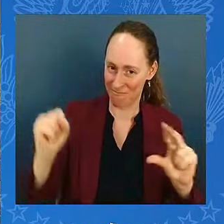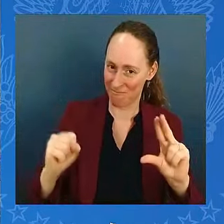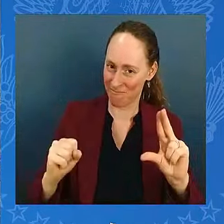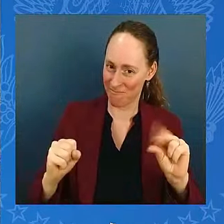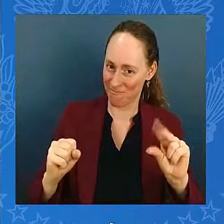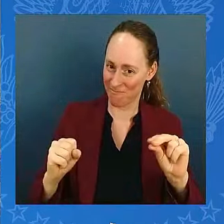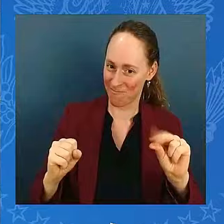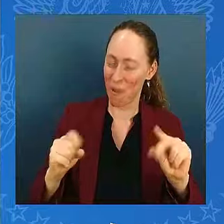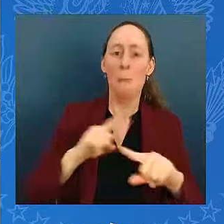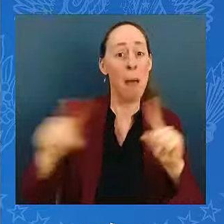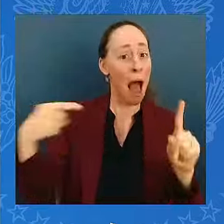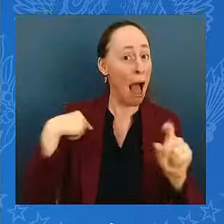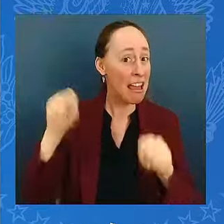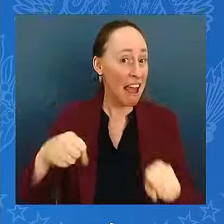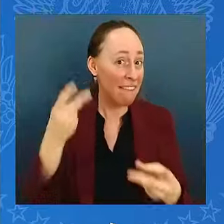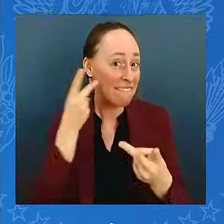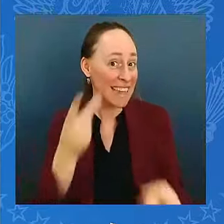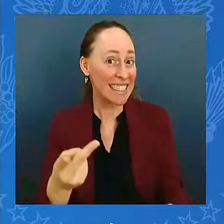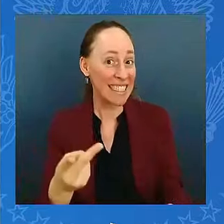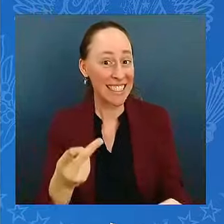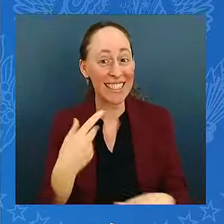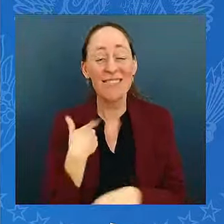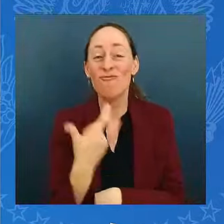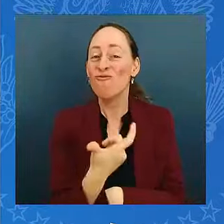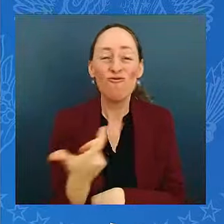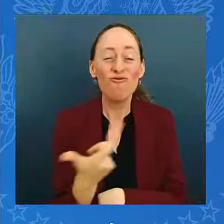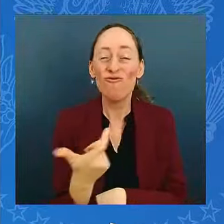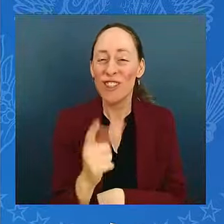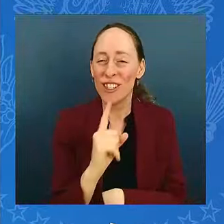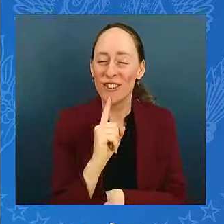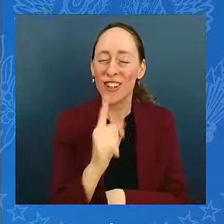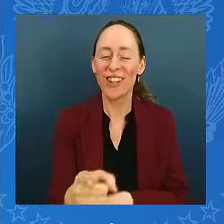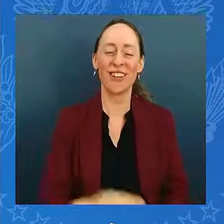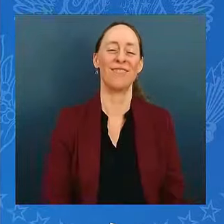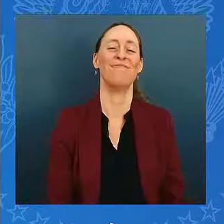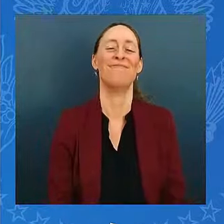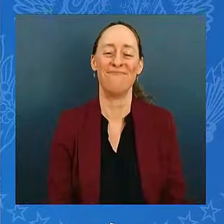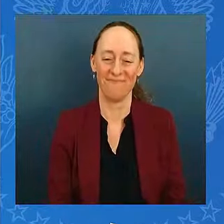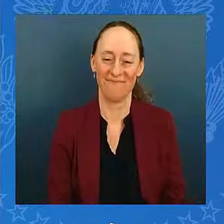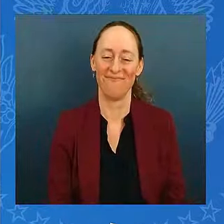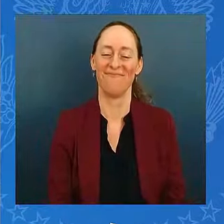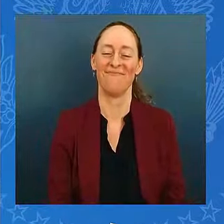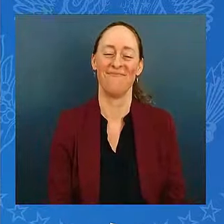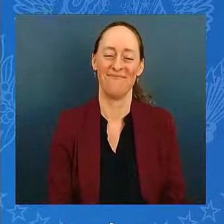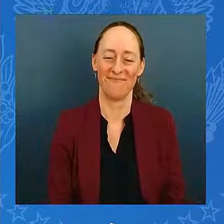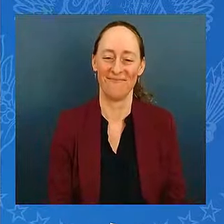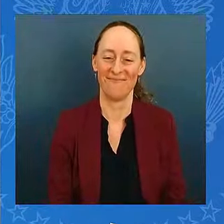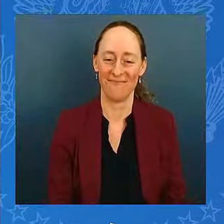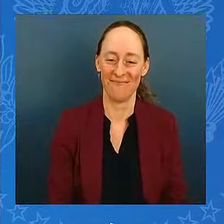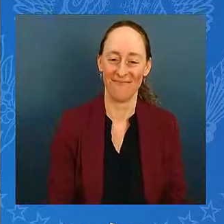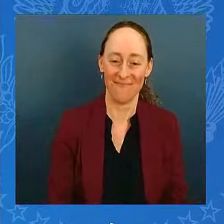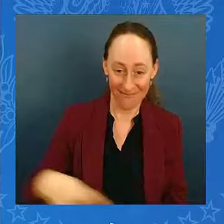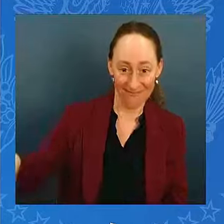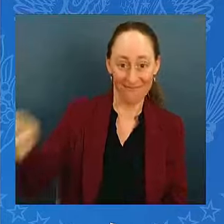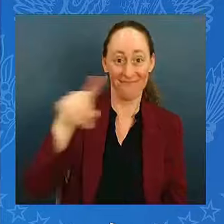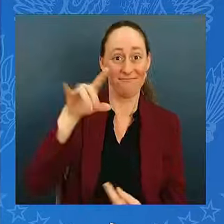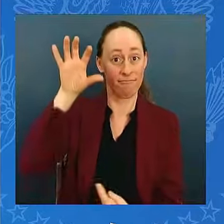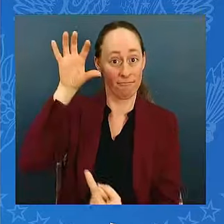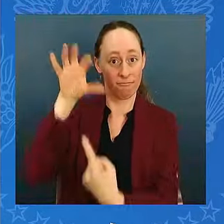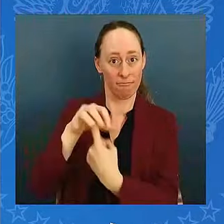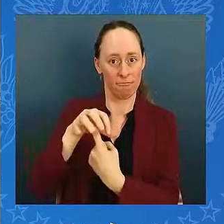What's really important is your championship win also set an attendance record. I think it's fair to say